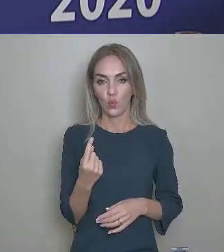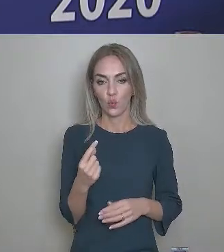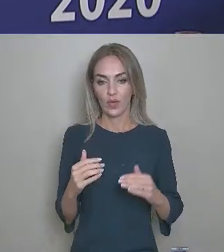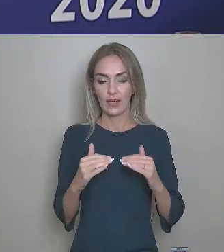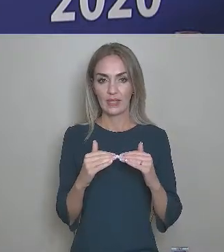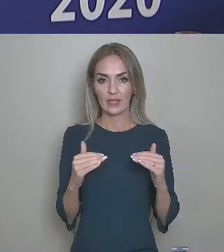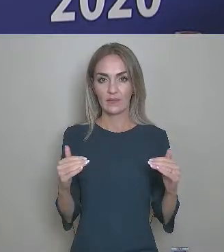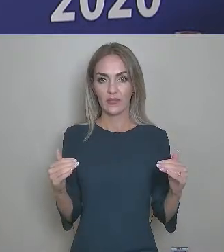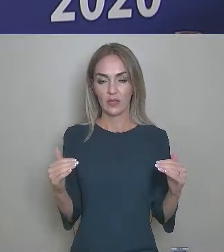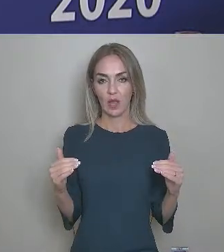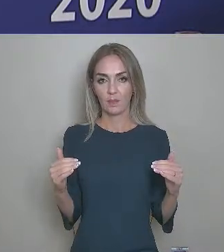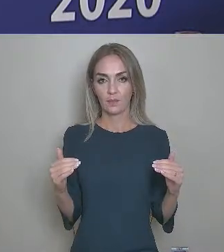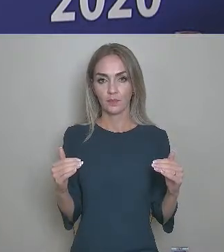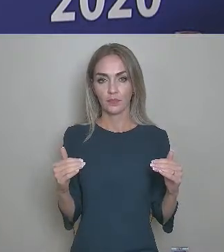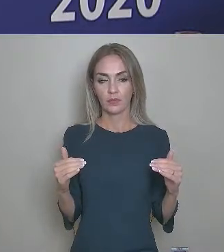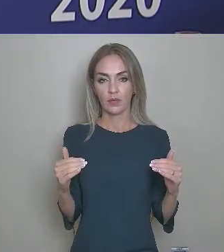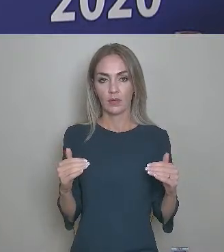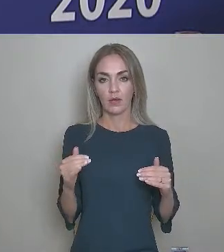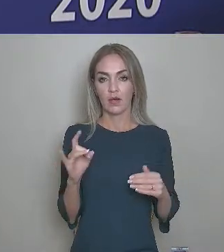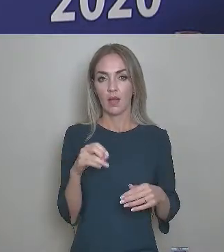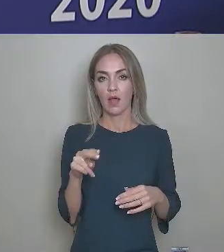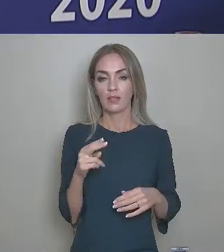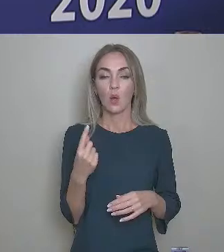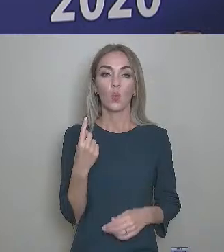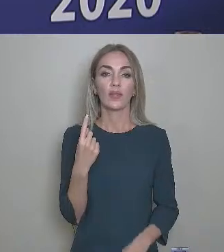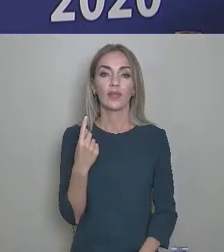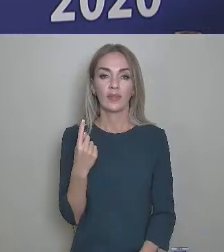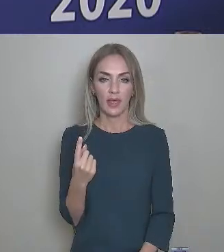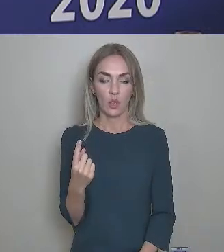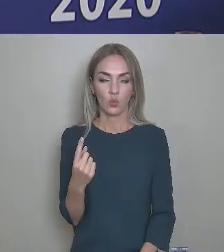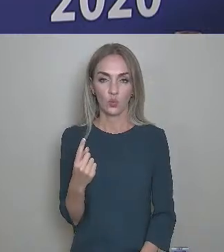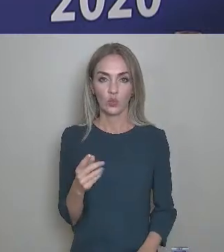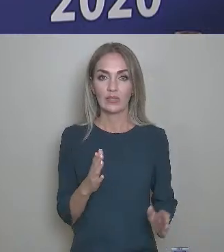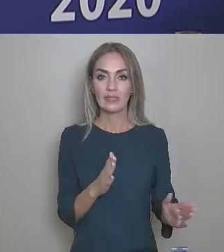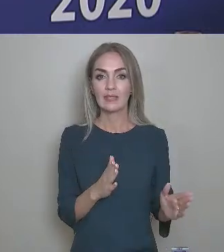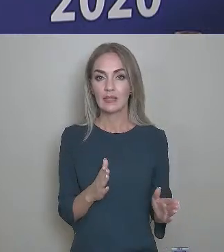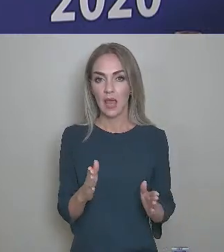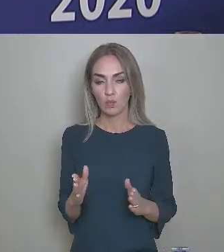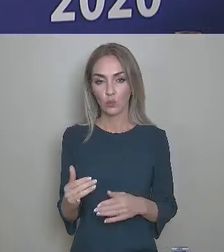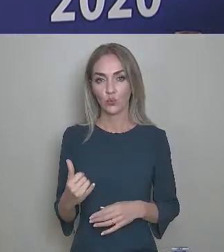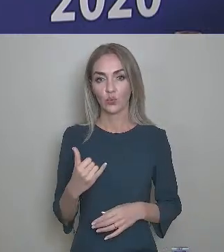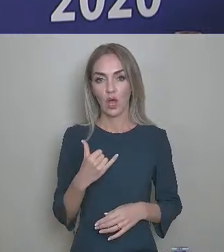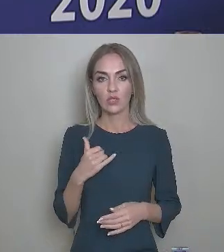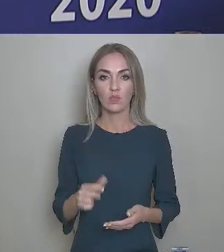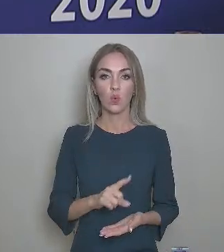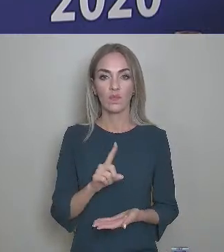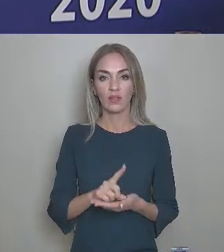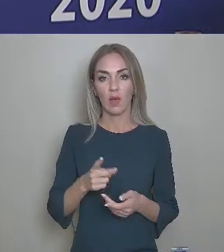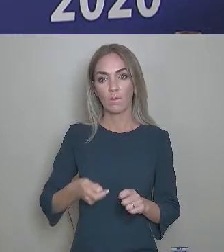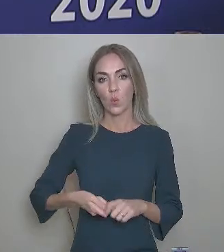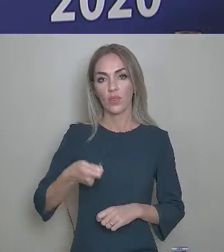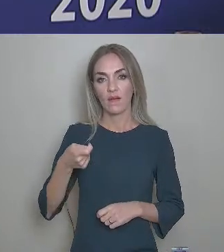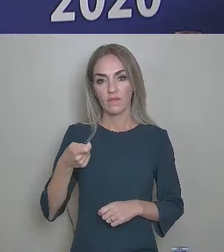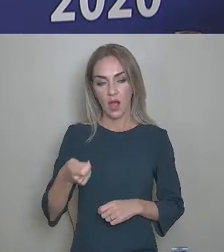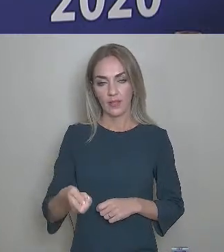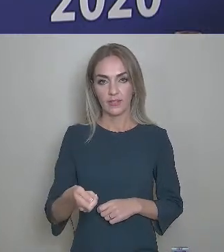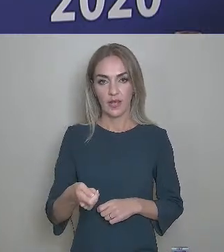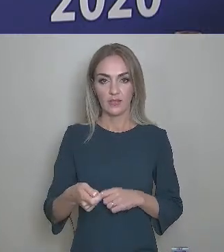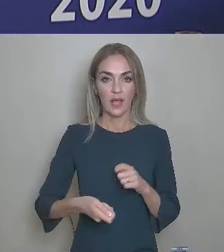voting, we see that it is only one level of councils based on one